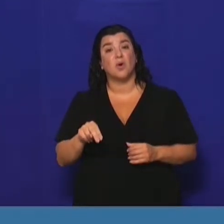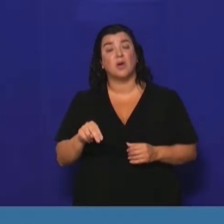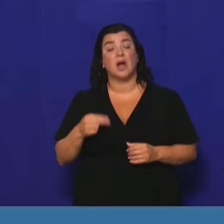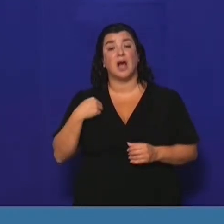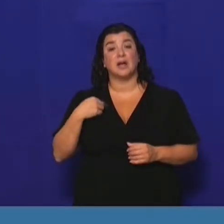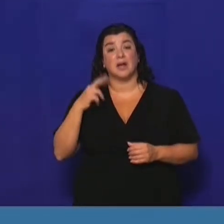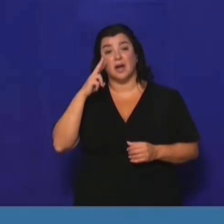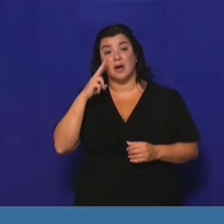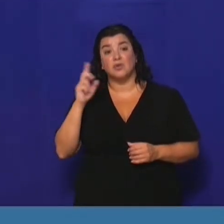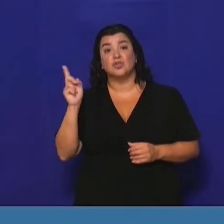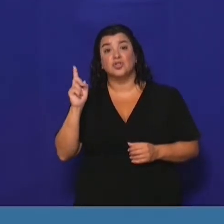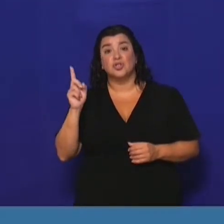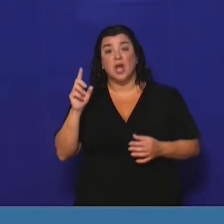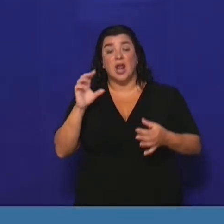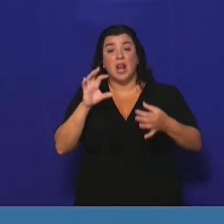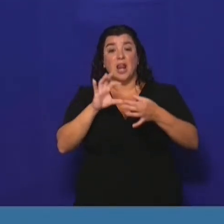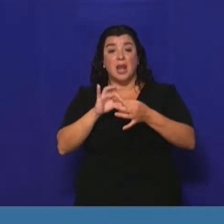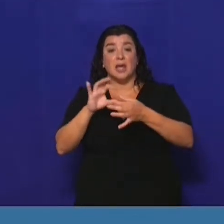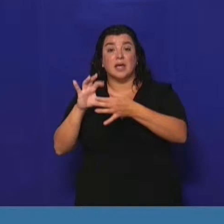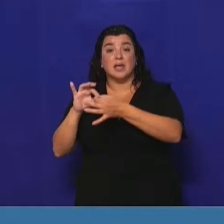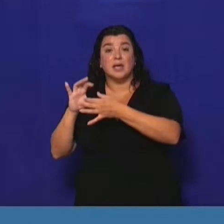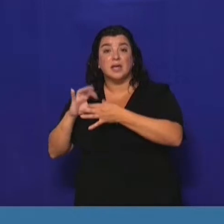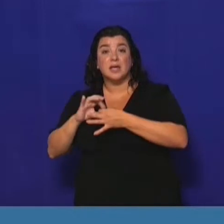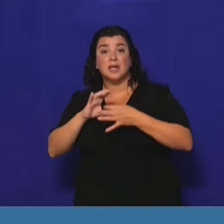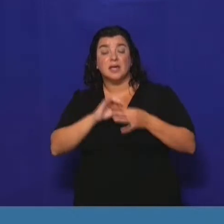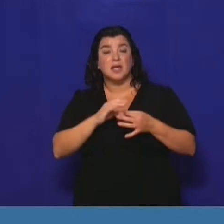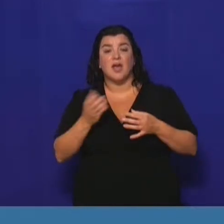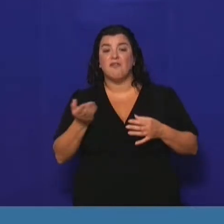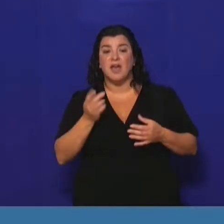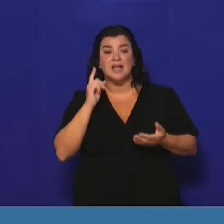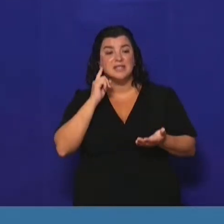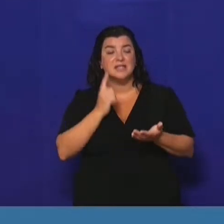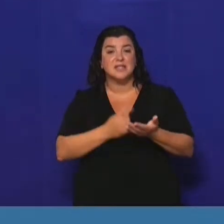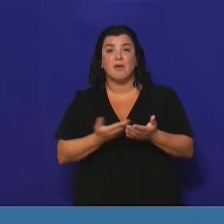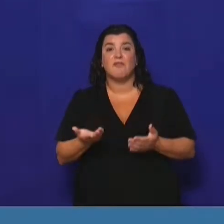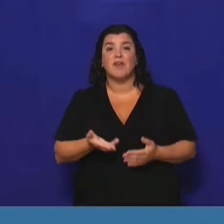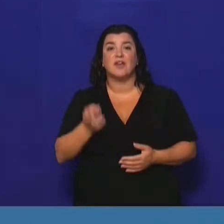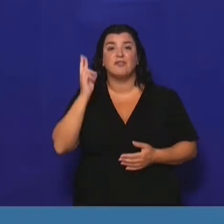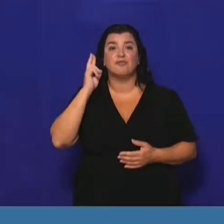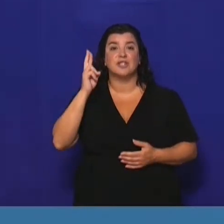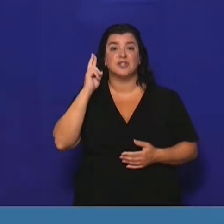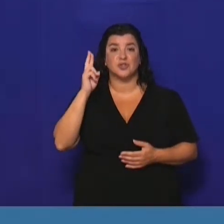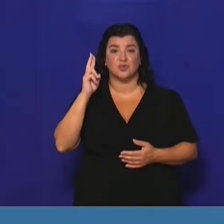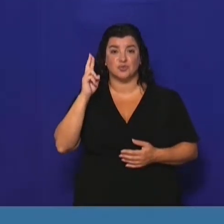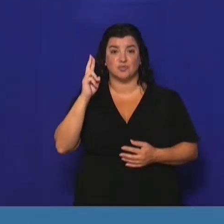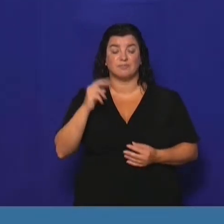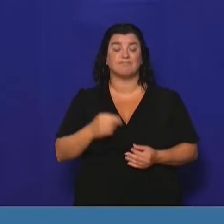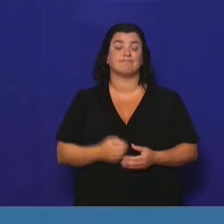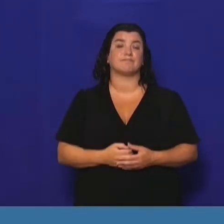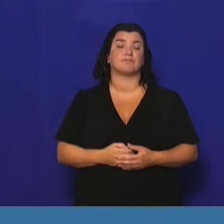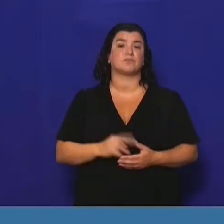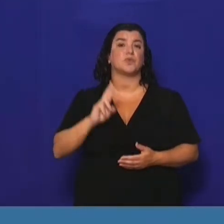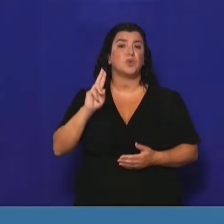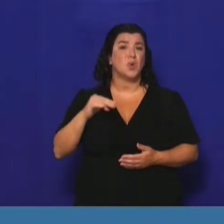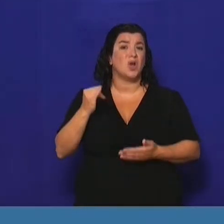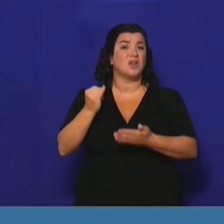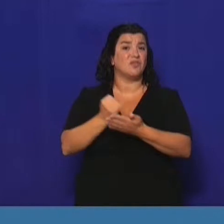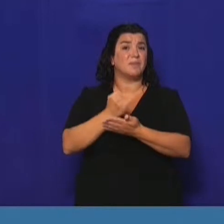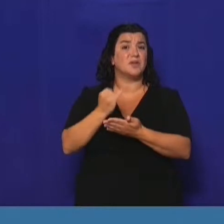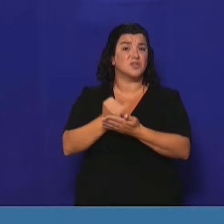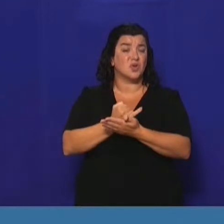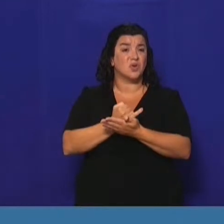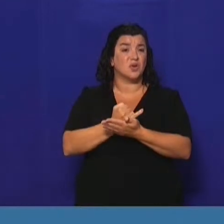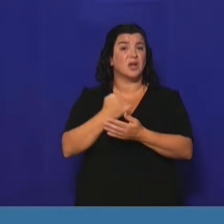the linkages of the cases to identify where are the most risk. And also from the information that we get from our